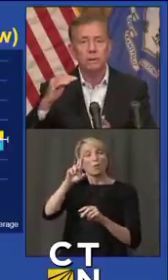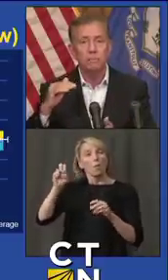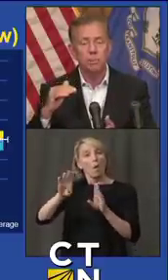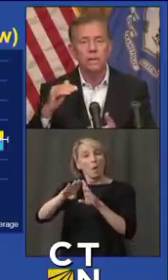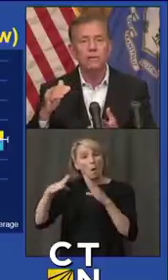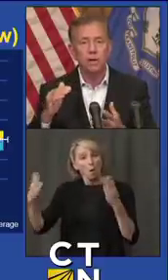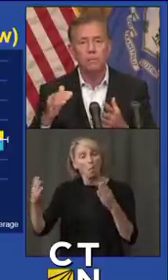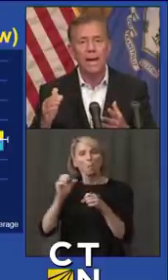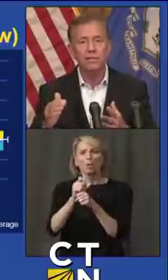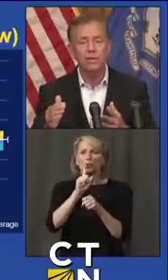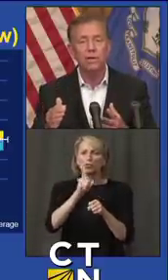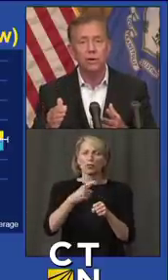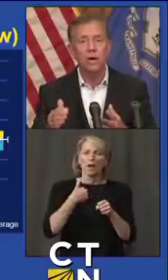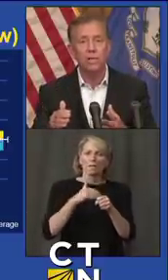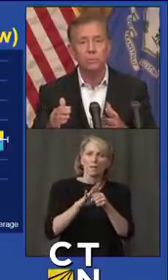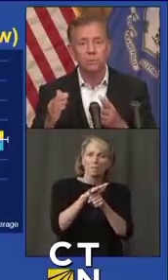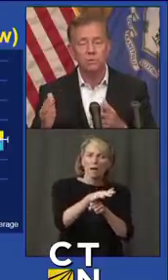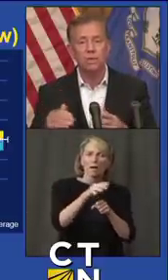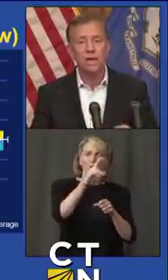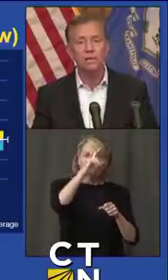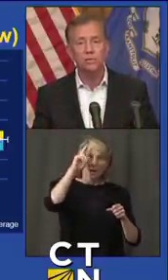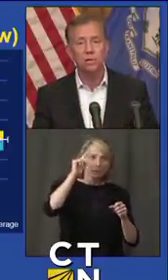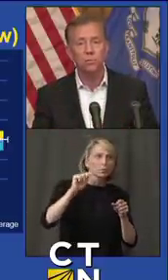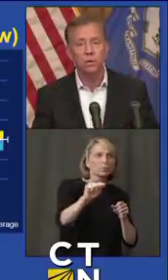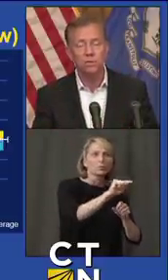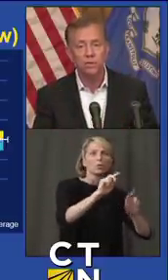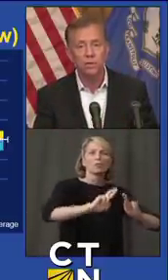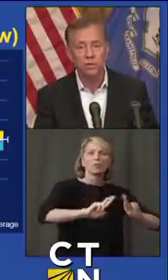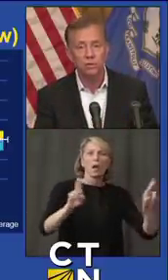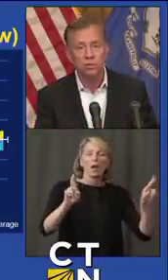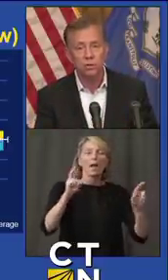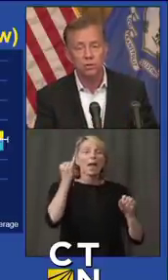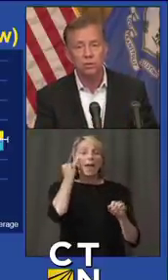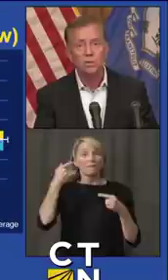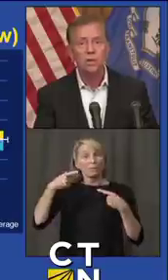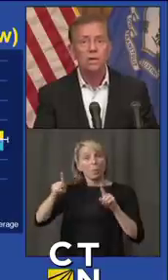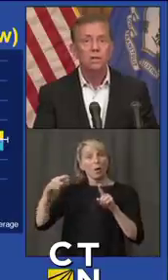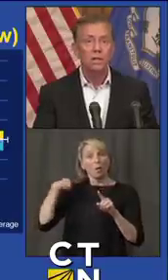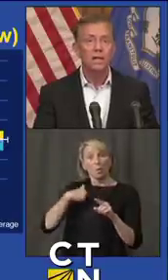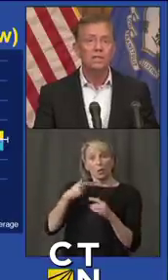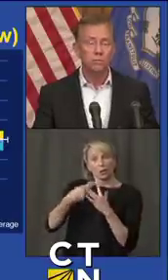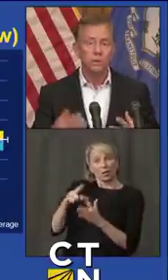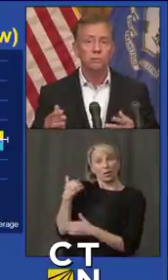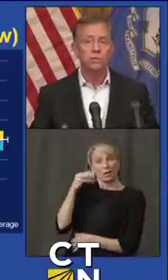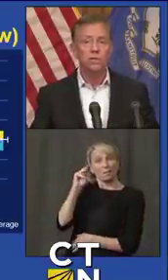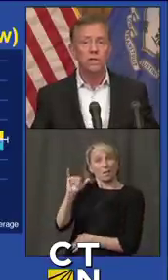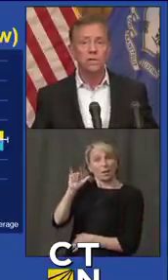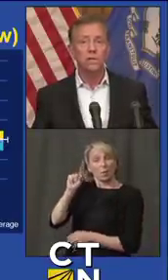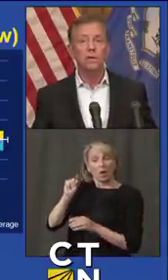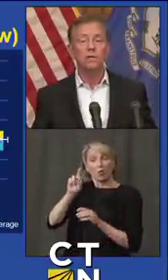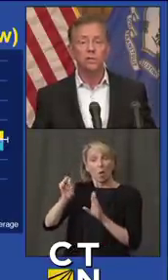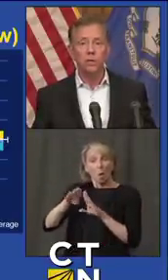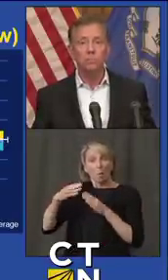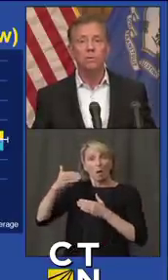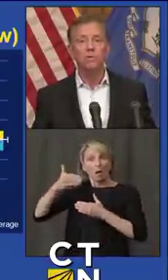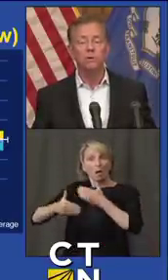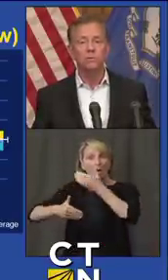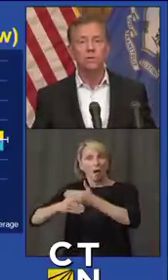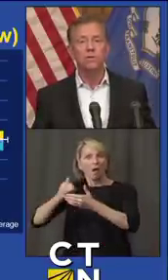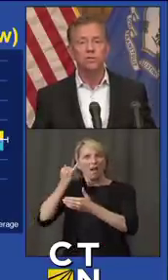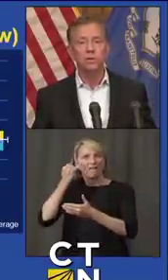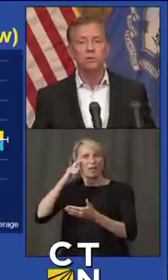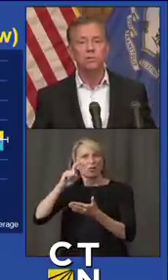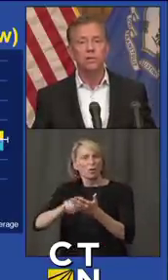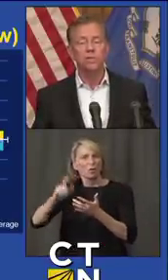had plenty of capacity in our hospitals in case there was another surge, the likes of which we're seeing in a number of